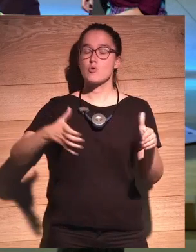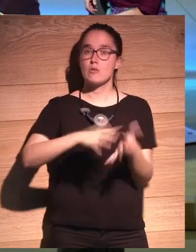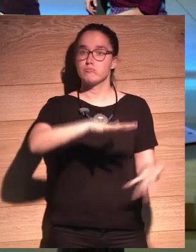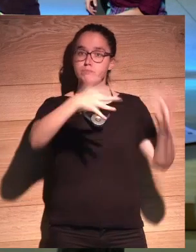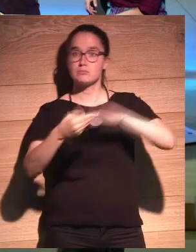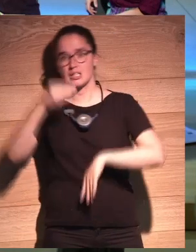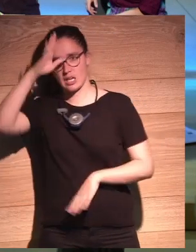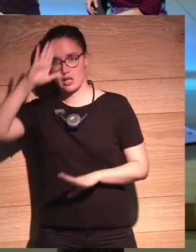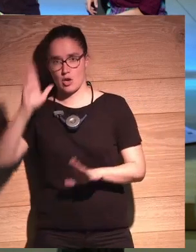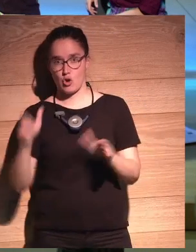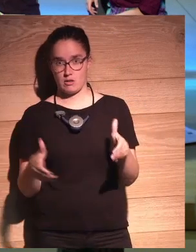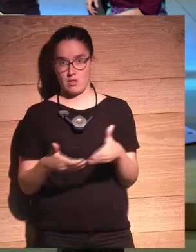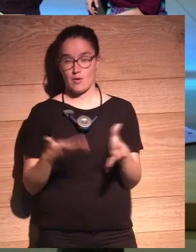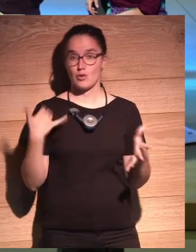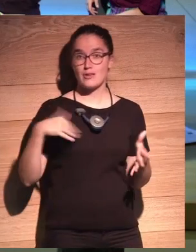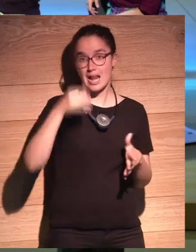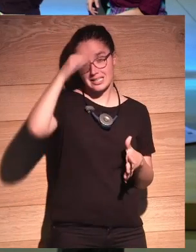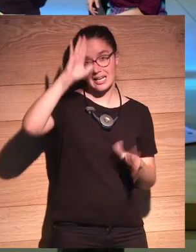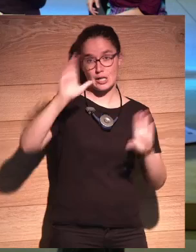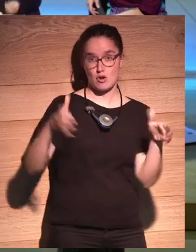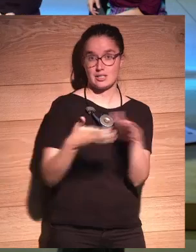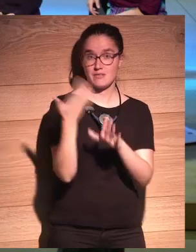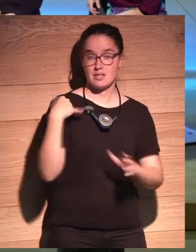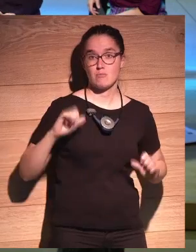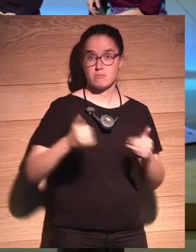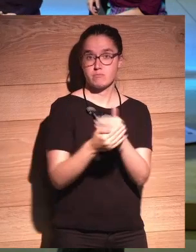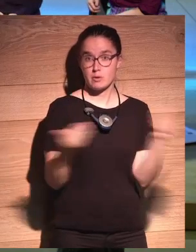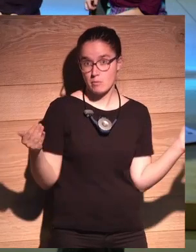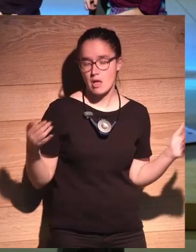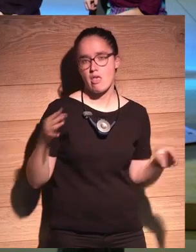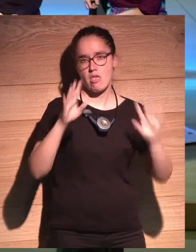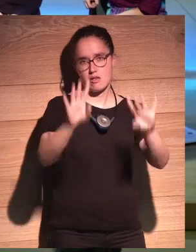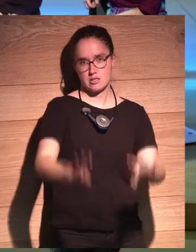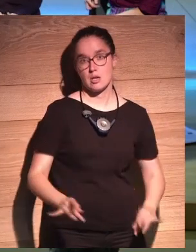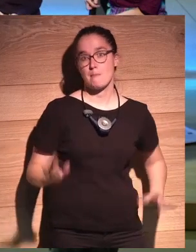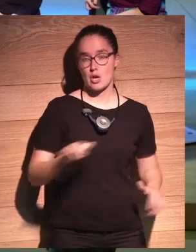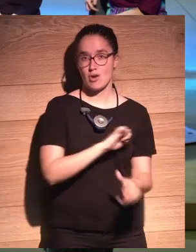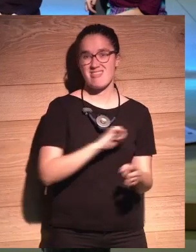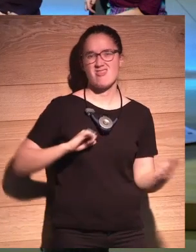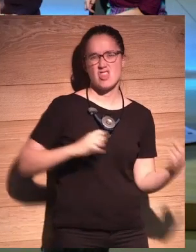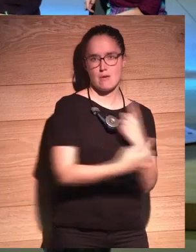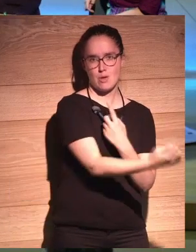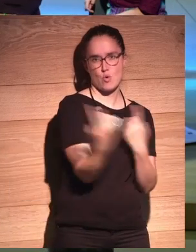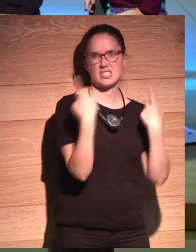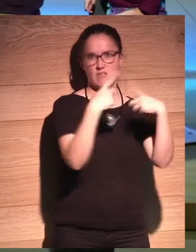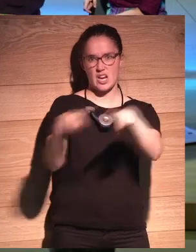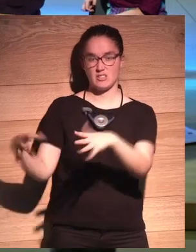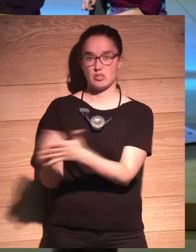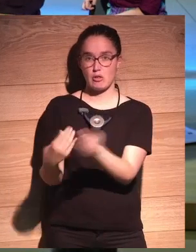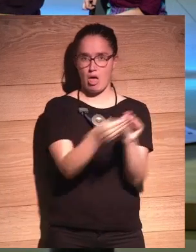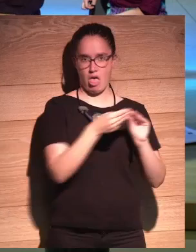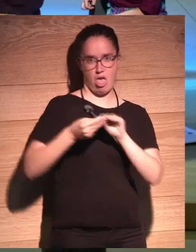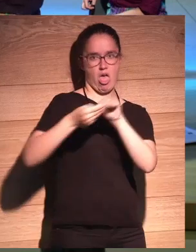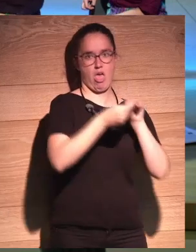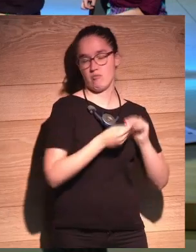nation or a city to collective intelligence. When there's a collective intelligence that starts walking, okay, but from the individual point of